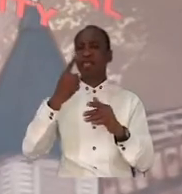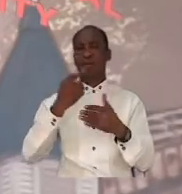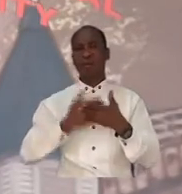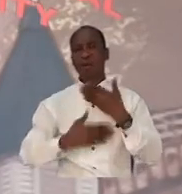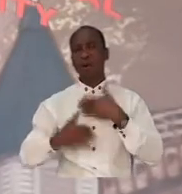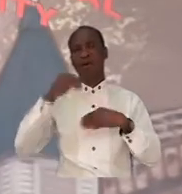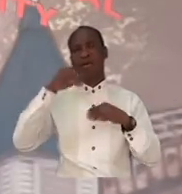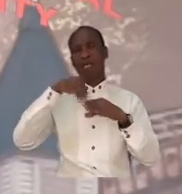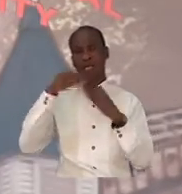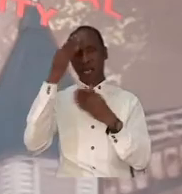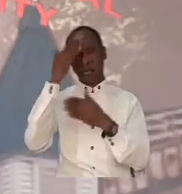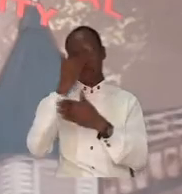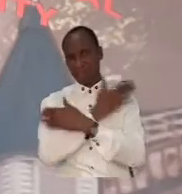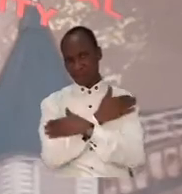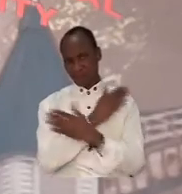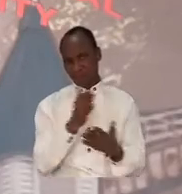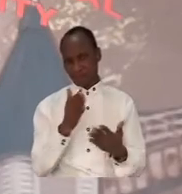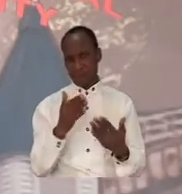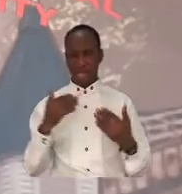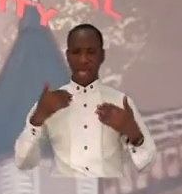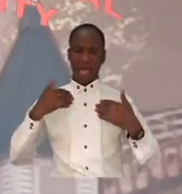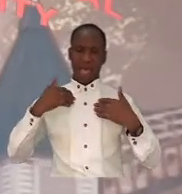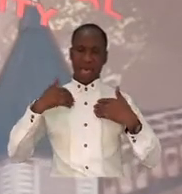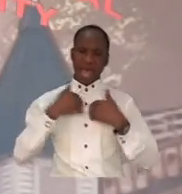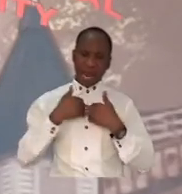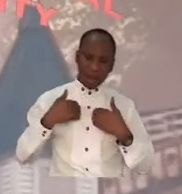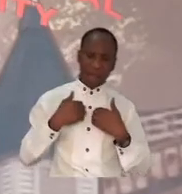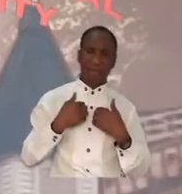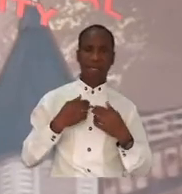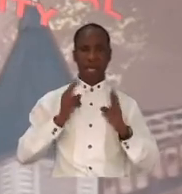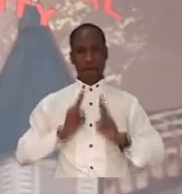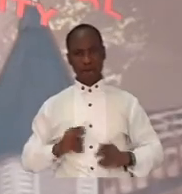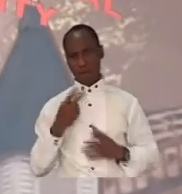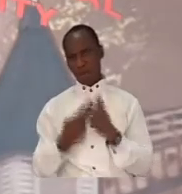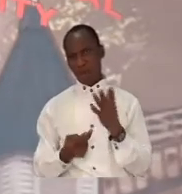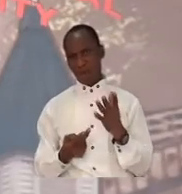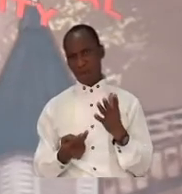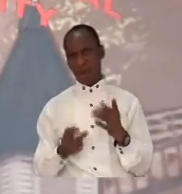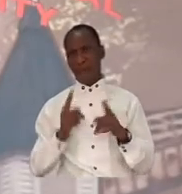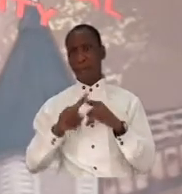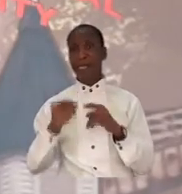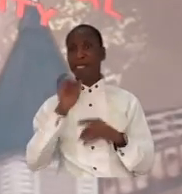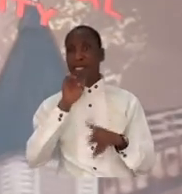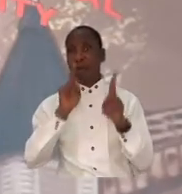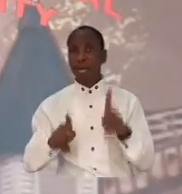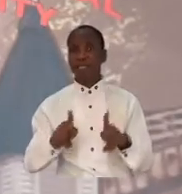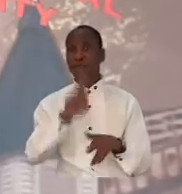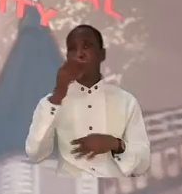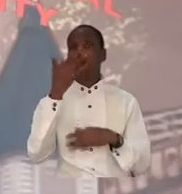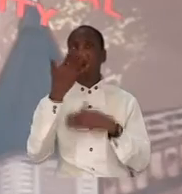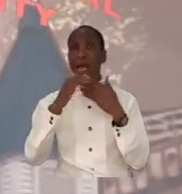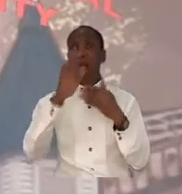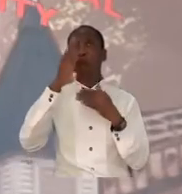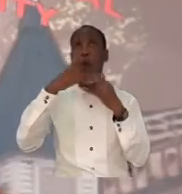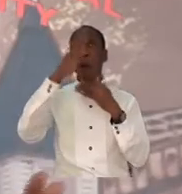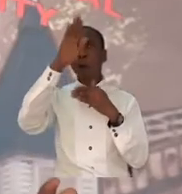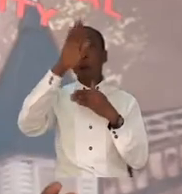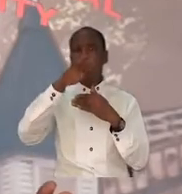beings and their animals. But when he sees the blood, he will pass over them.